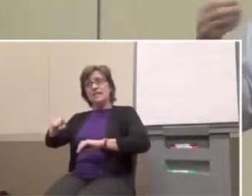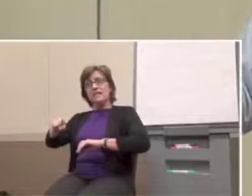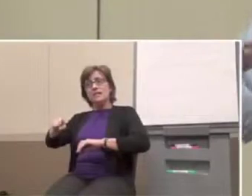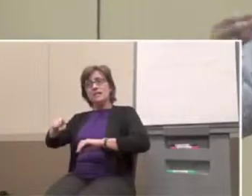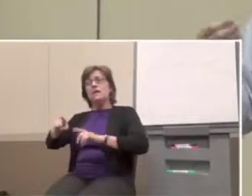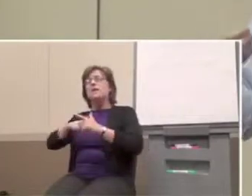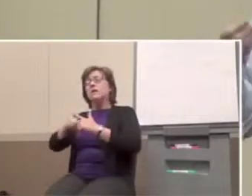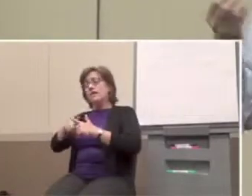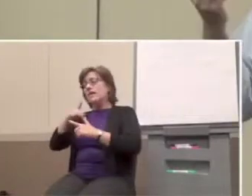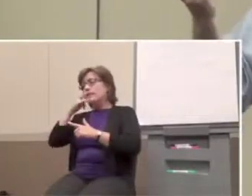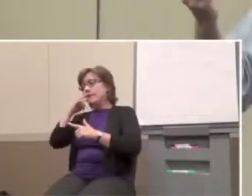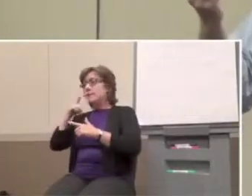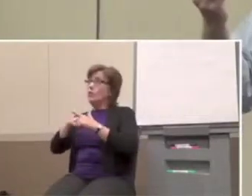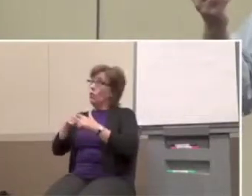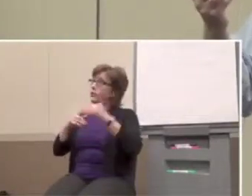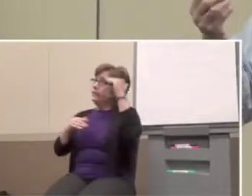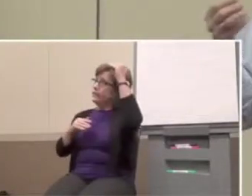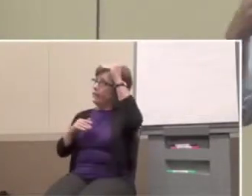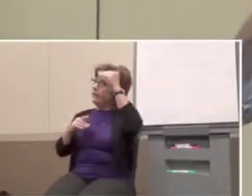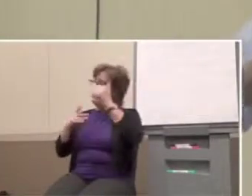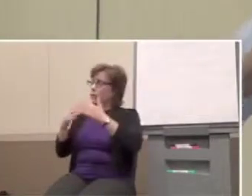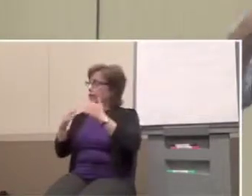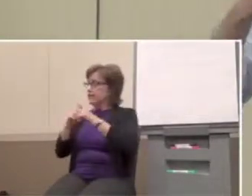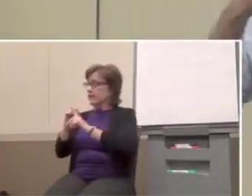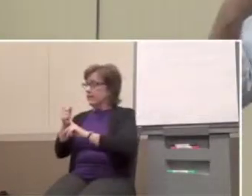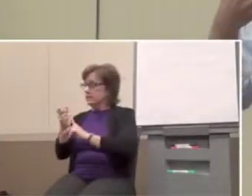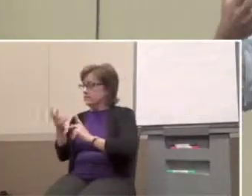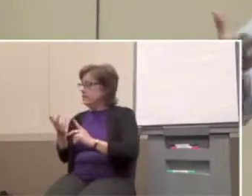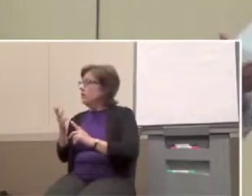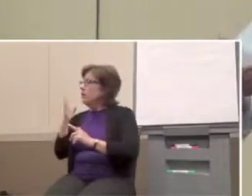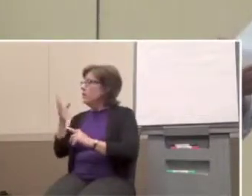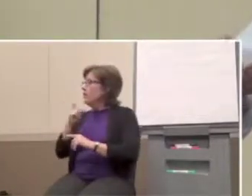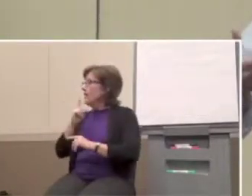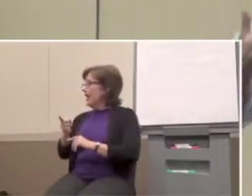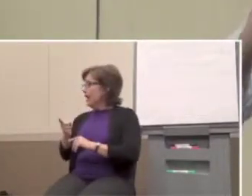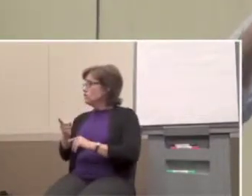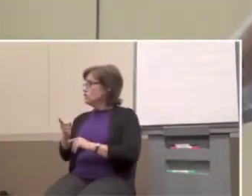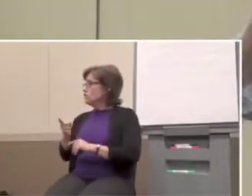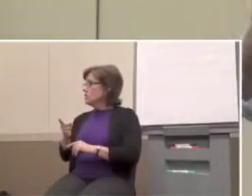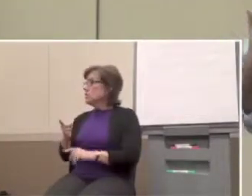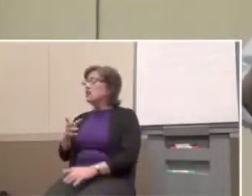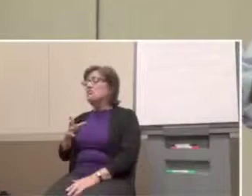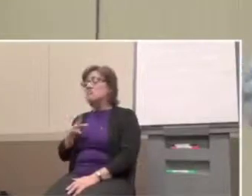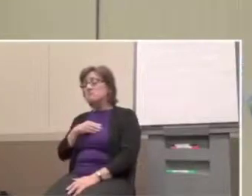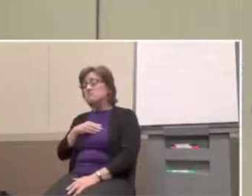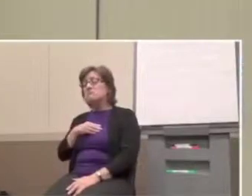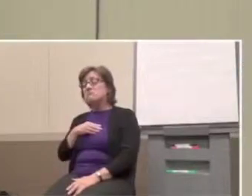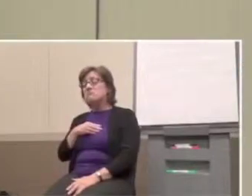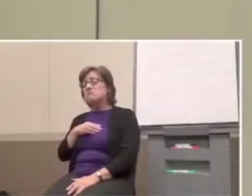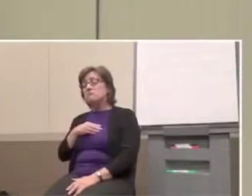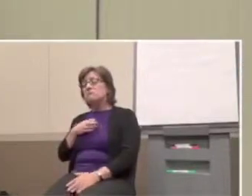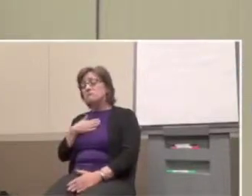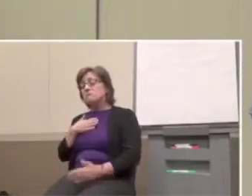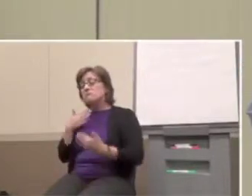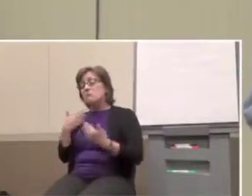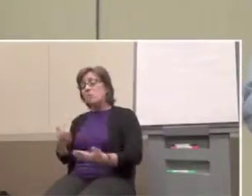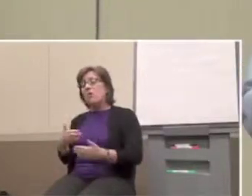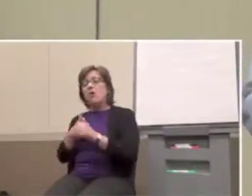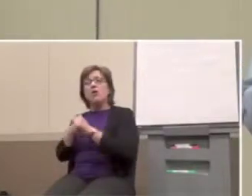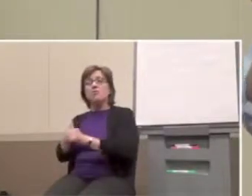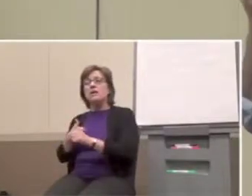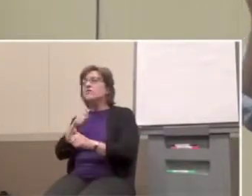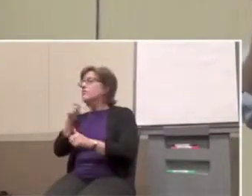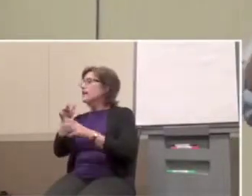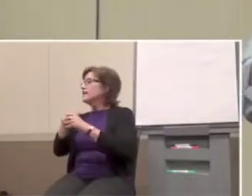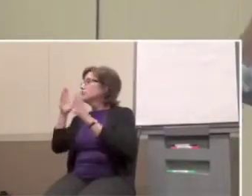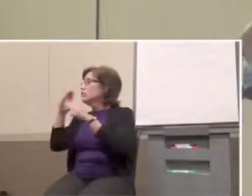kid or the adult, whatever the case may be, will actually buy into it, because then they're no longer getting in trouble. That's my